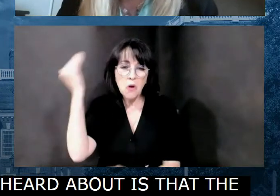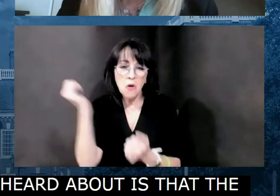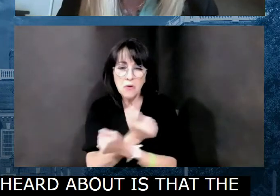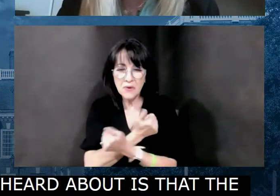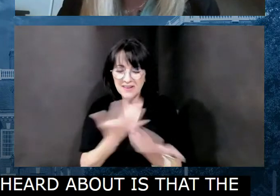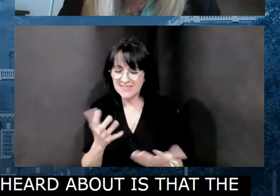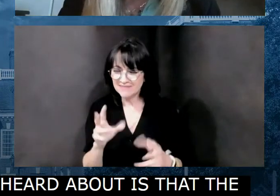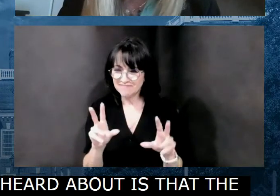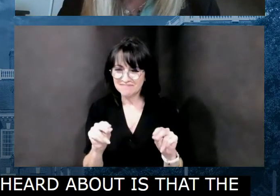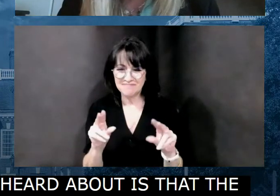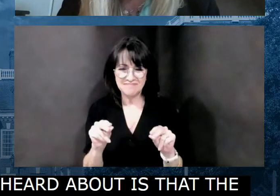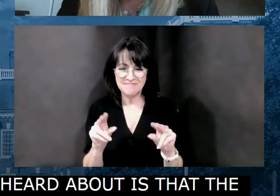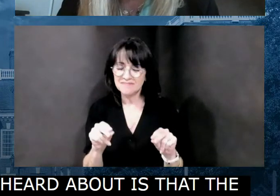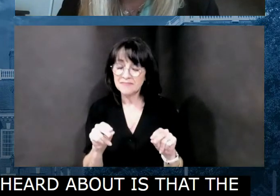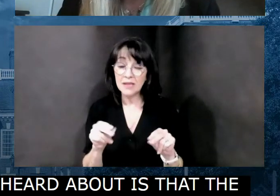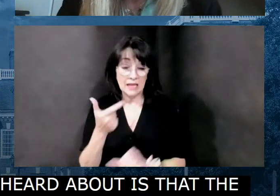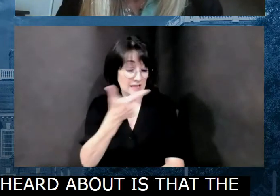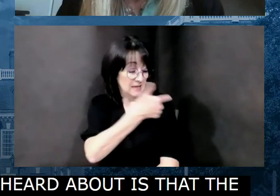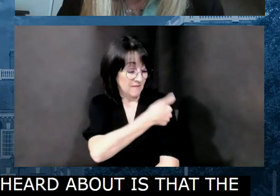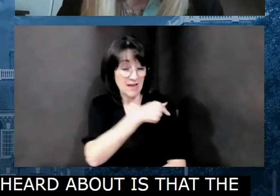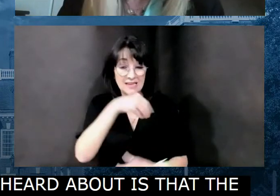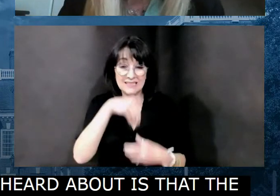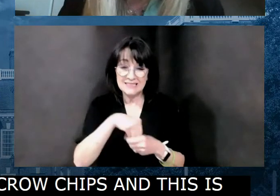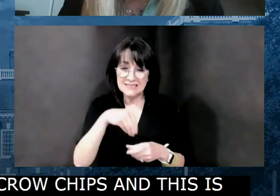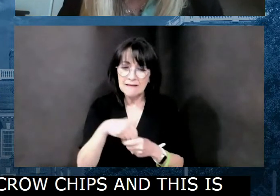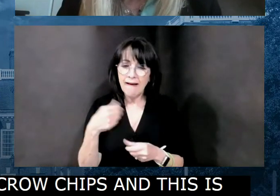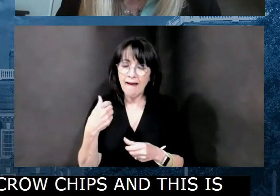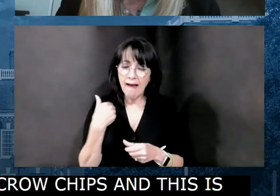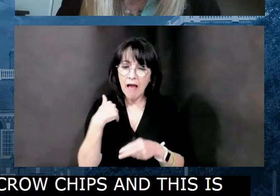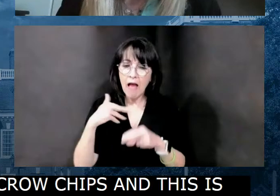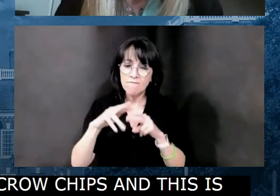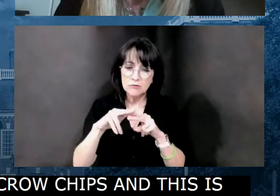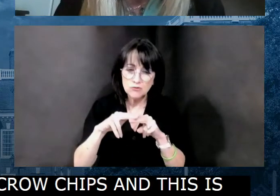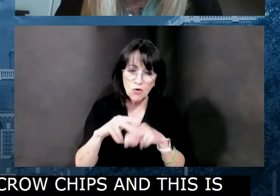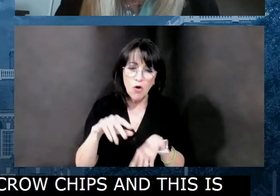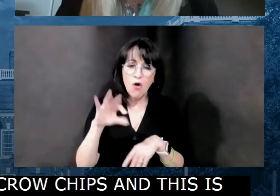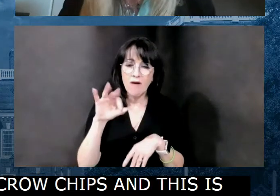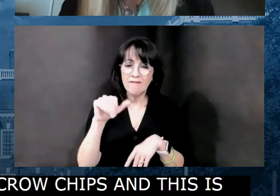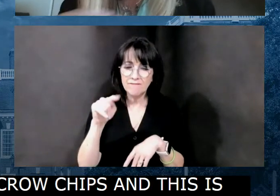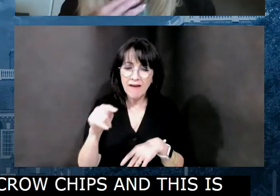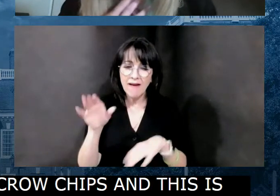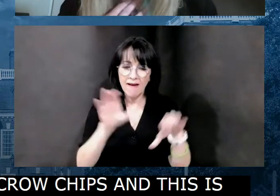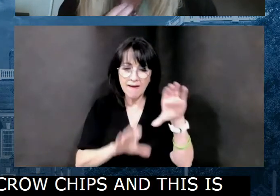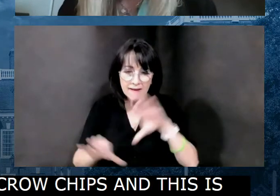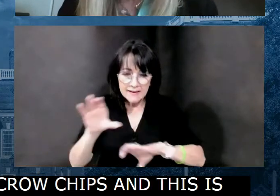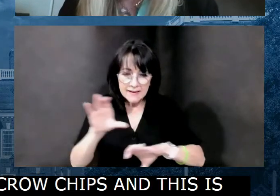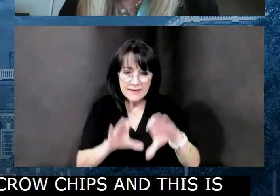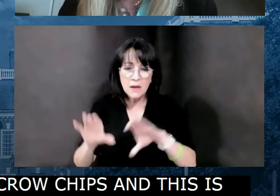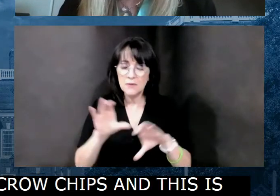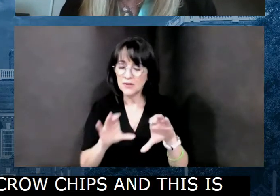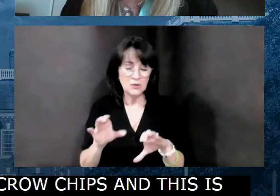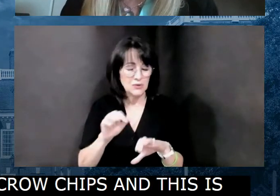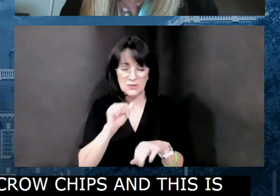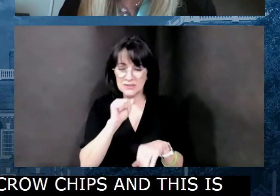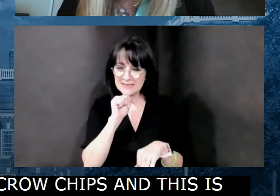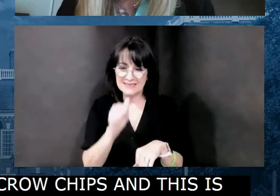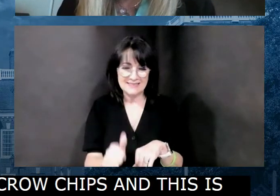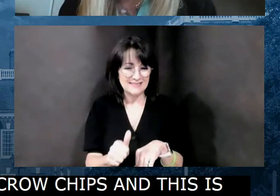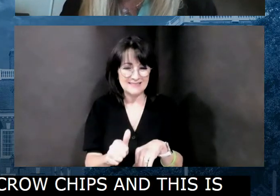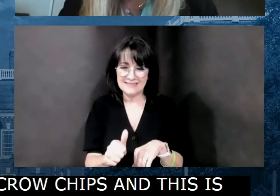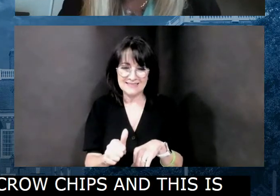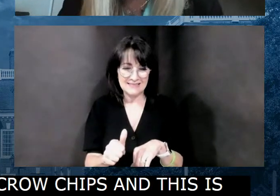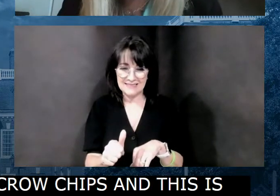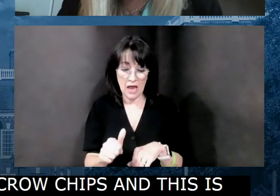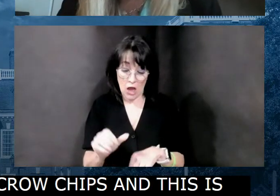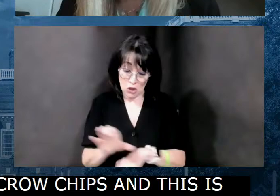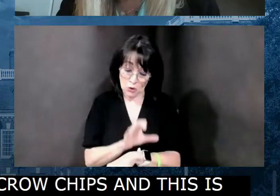but no microchips or tracking devices. If you're interested in seeing a list of vaccine ingredients,